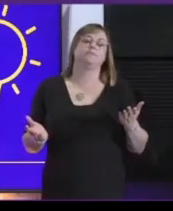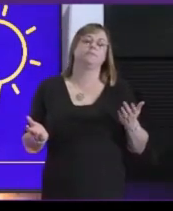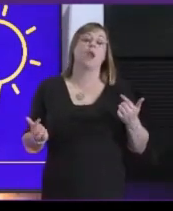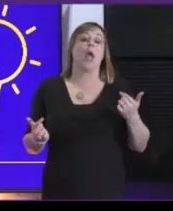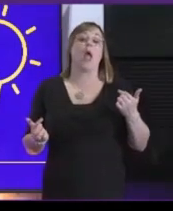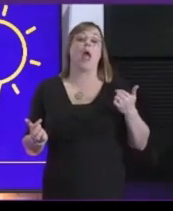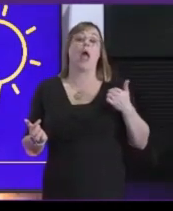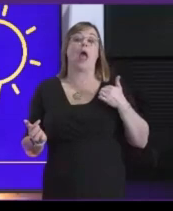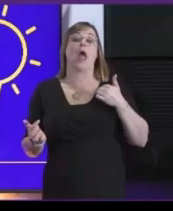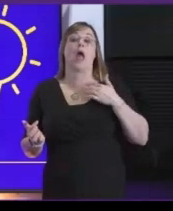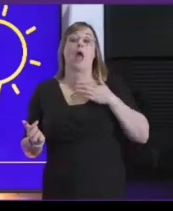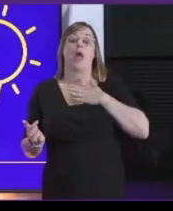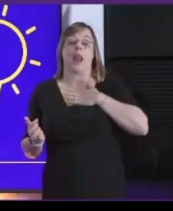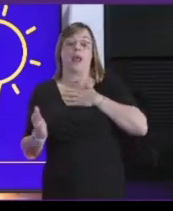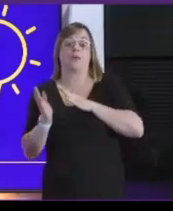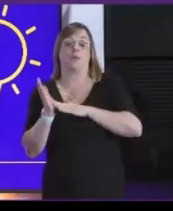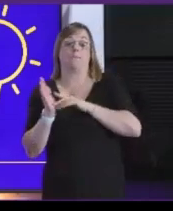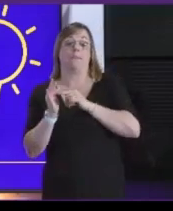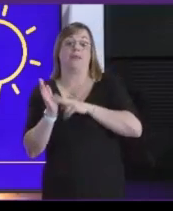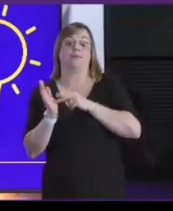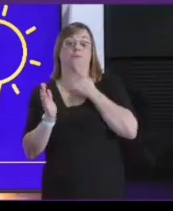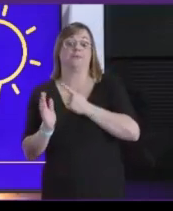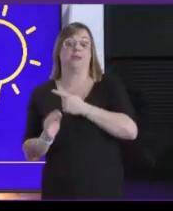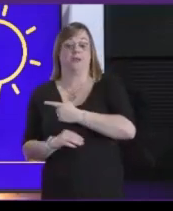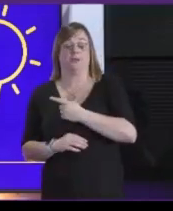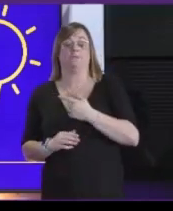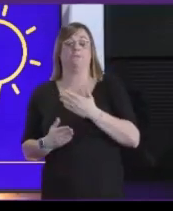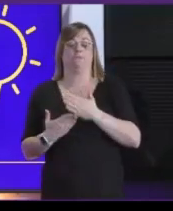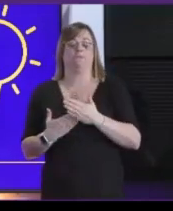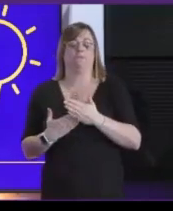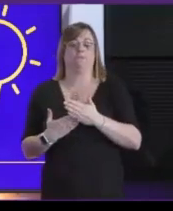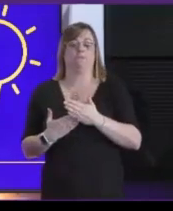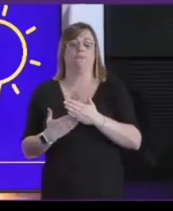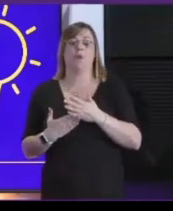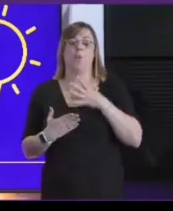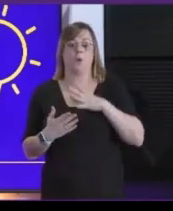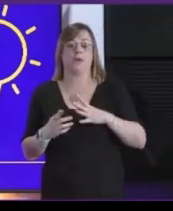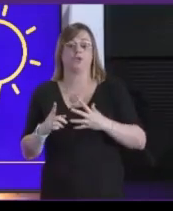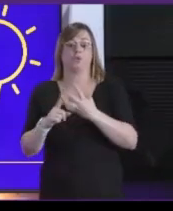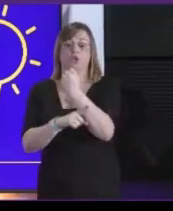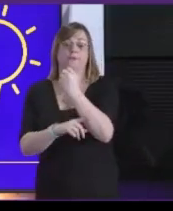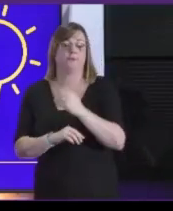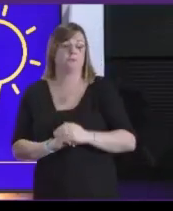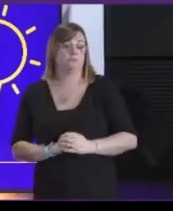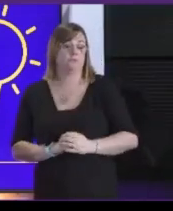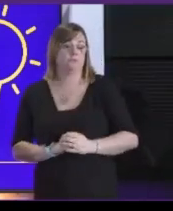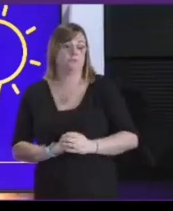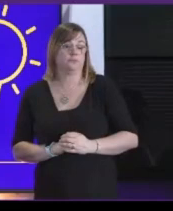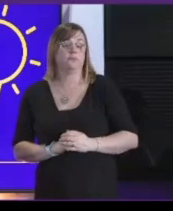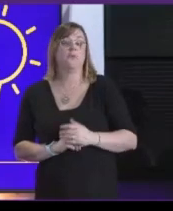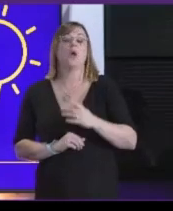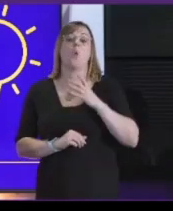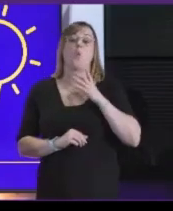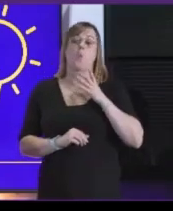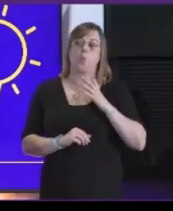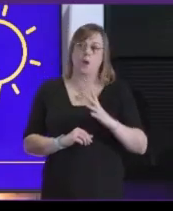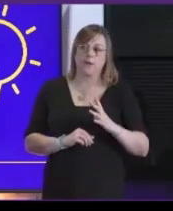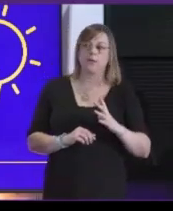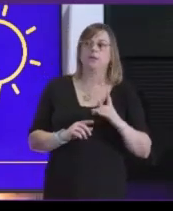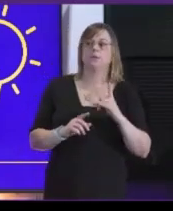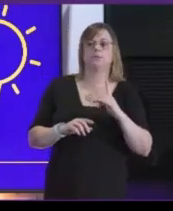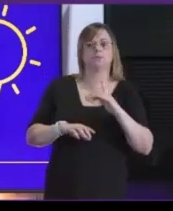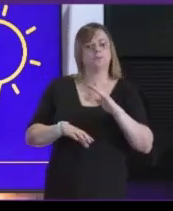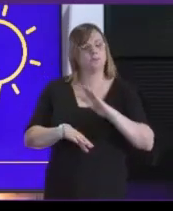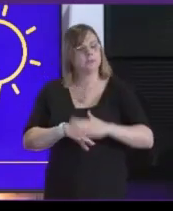I like what Malin's saying, and I think, you know, ultimately we need to get there. We need to ultimately get to a place where it doesn't matter